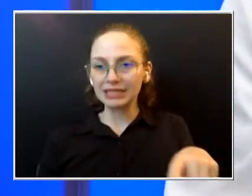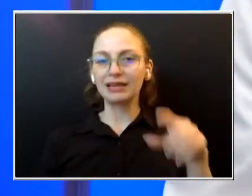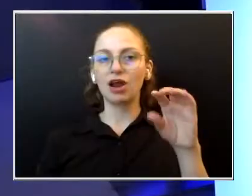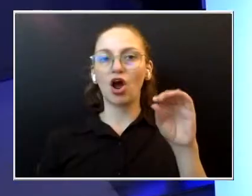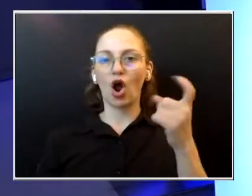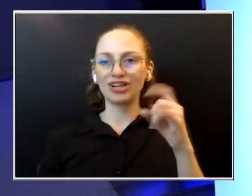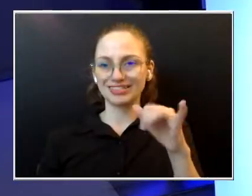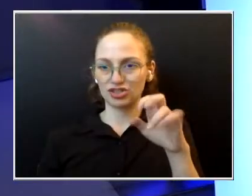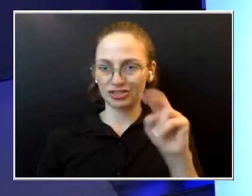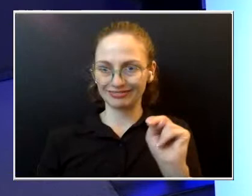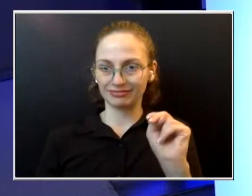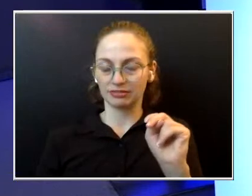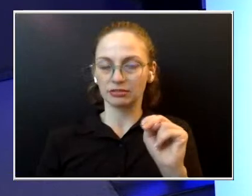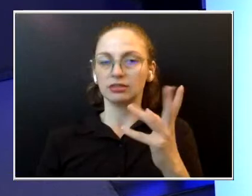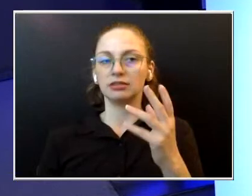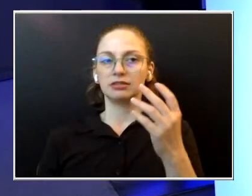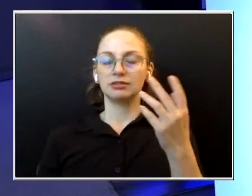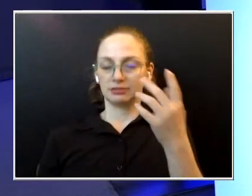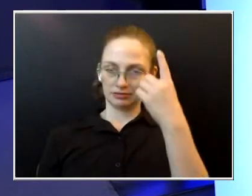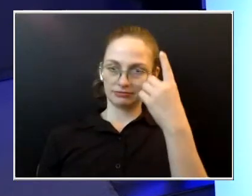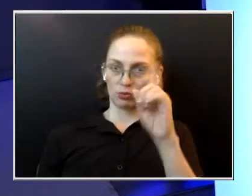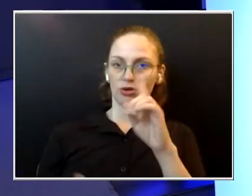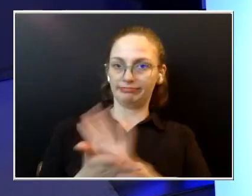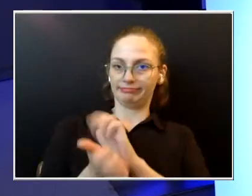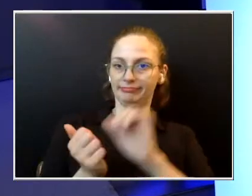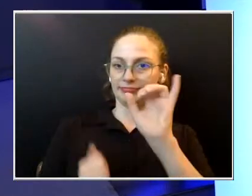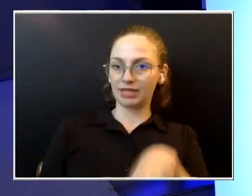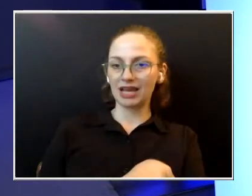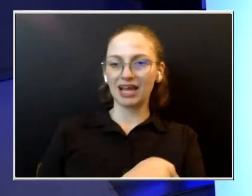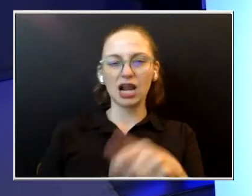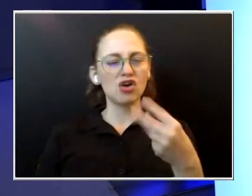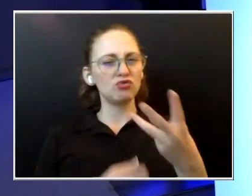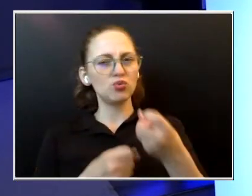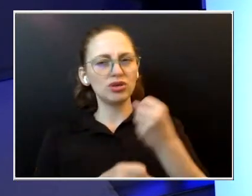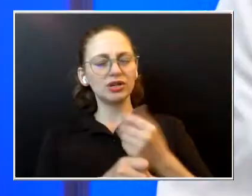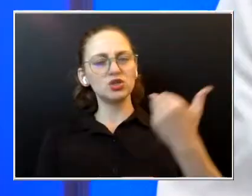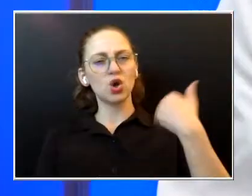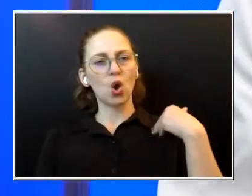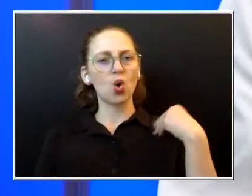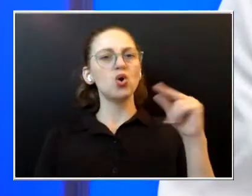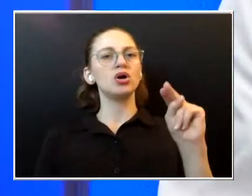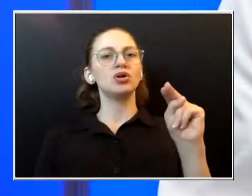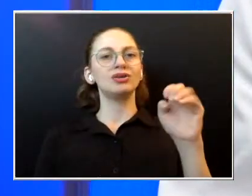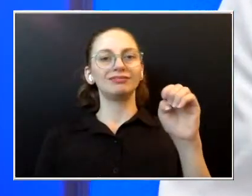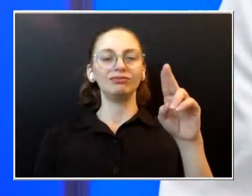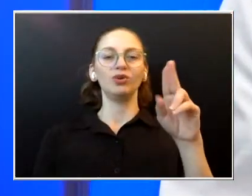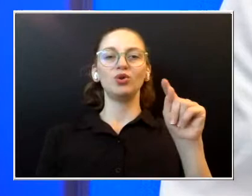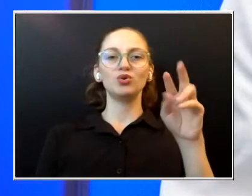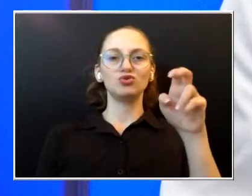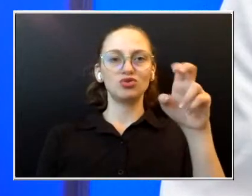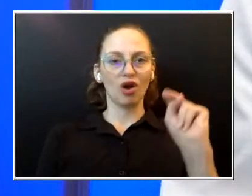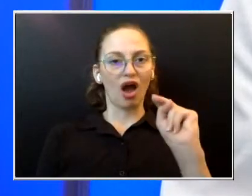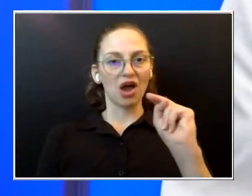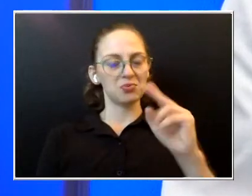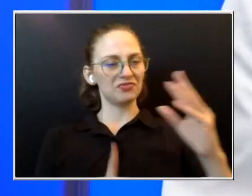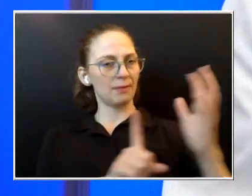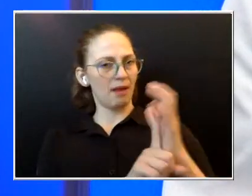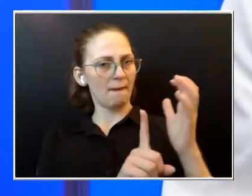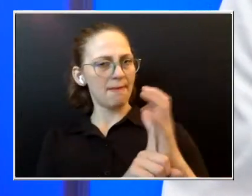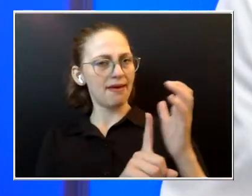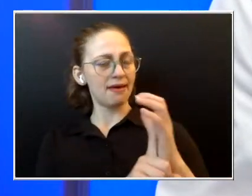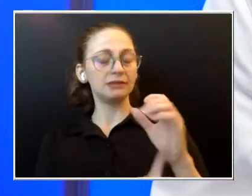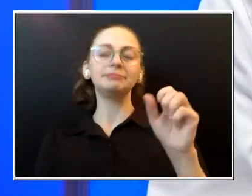radiations. And a few years ago, neutron was all the rage. It was. I think Seattle is the only place in the US that still has a neutron